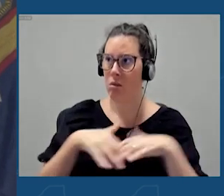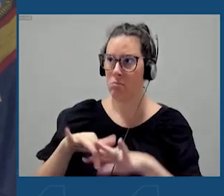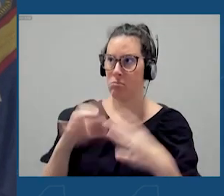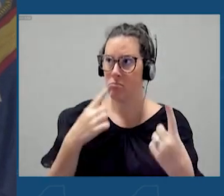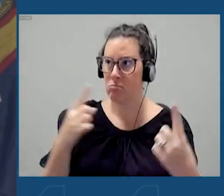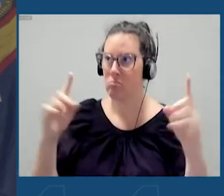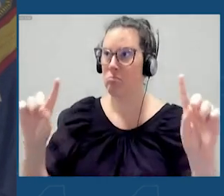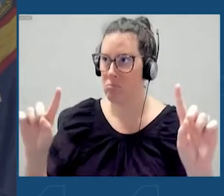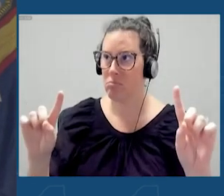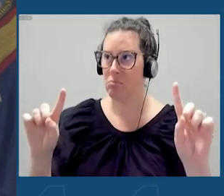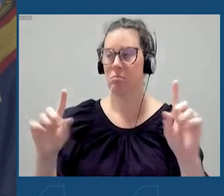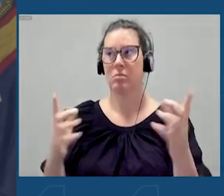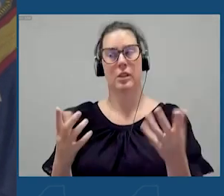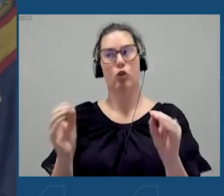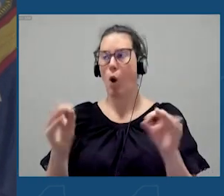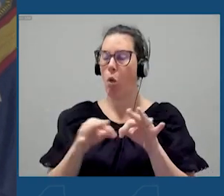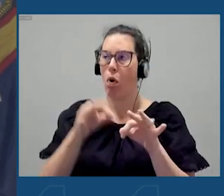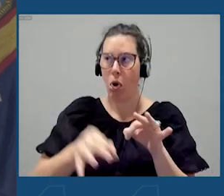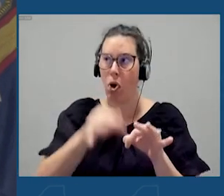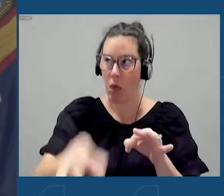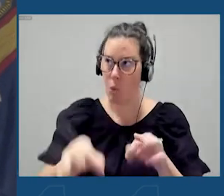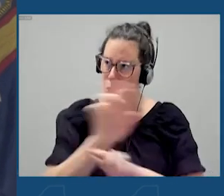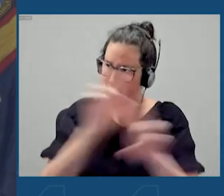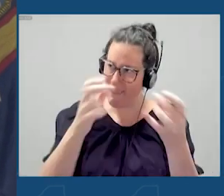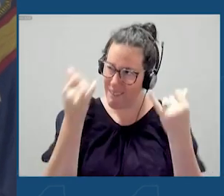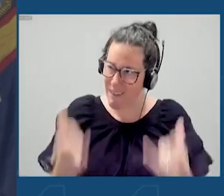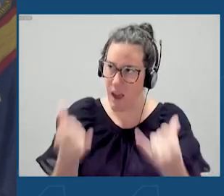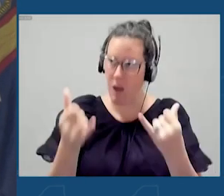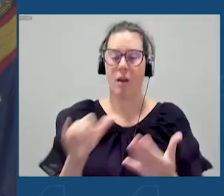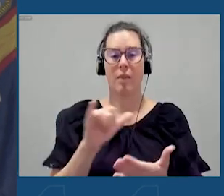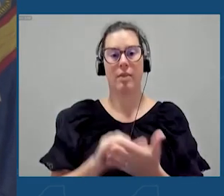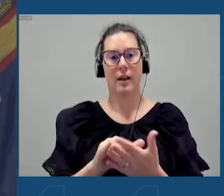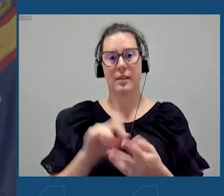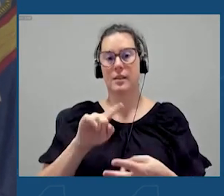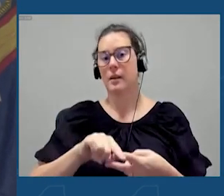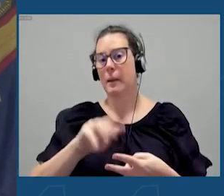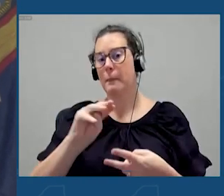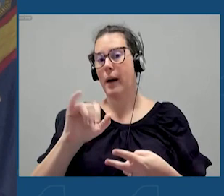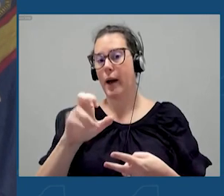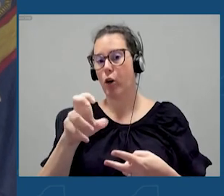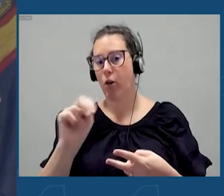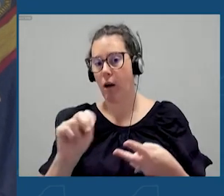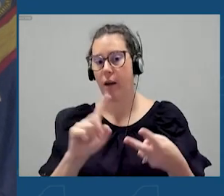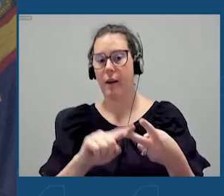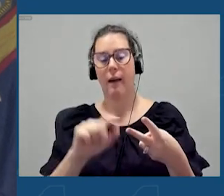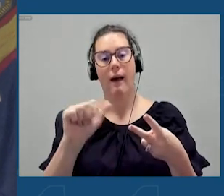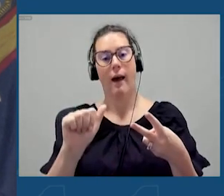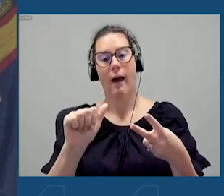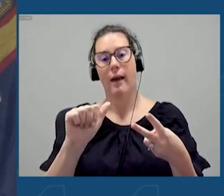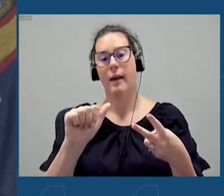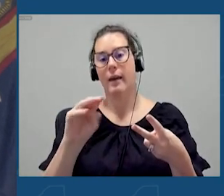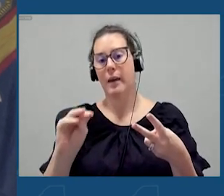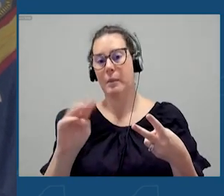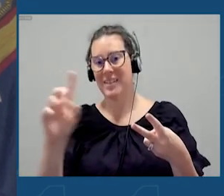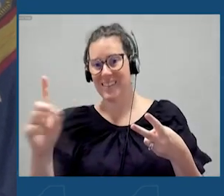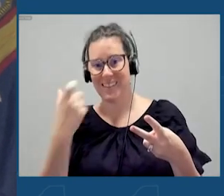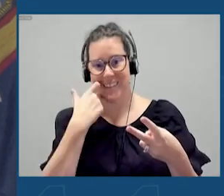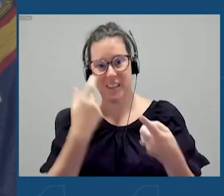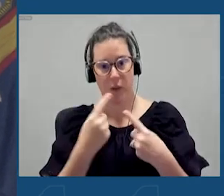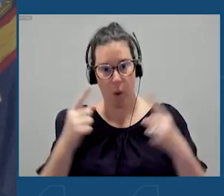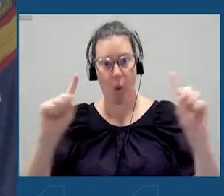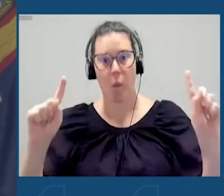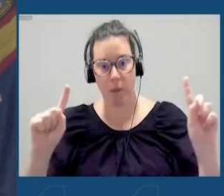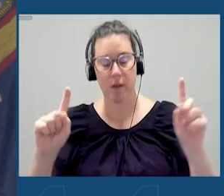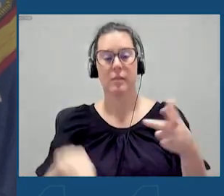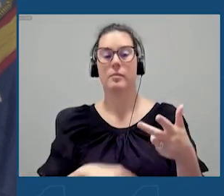any undue delays. So that's why we landed Micron. AMD just opened offices in Fishkill and Rochester. Again, all part of